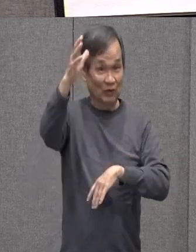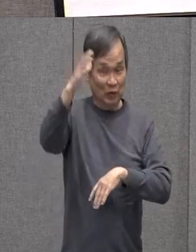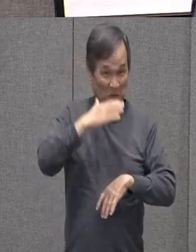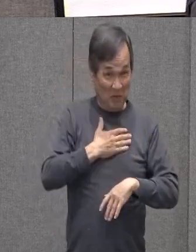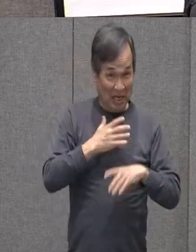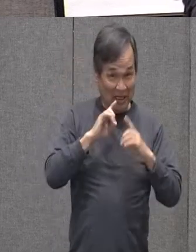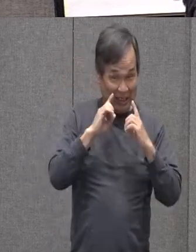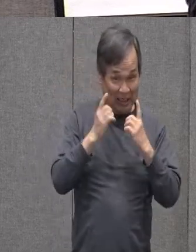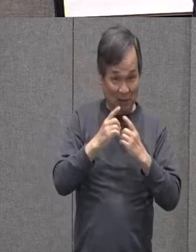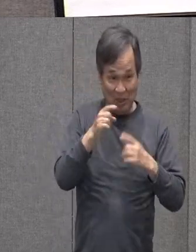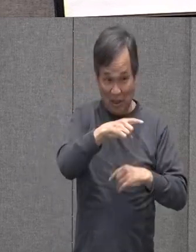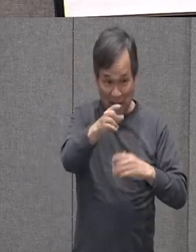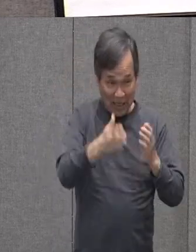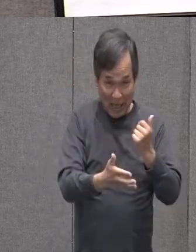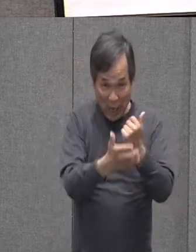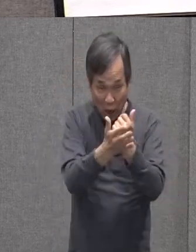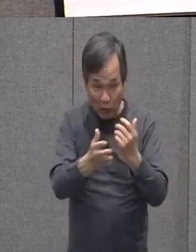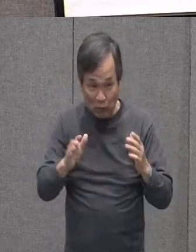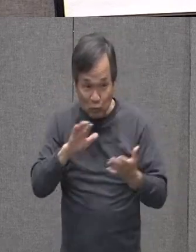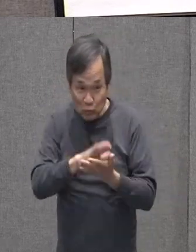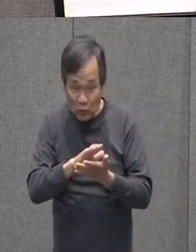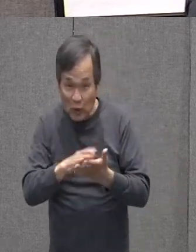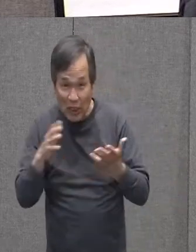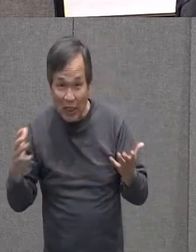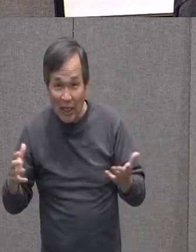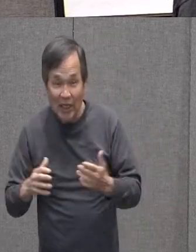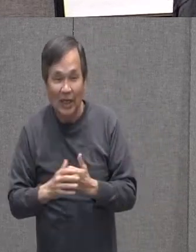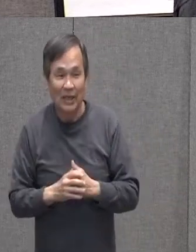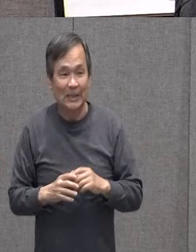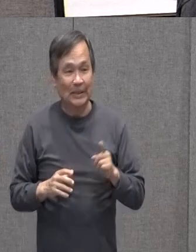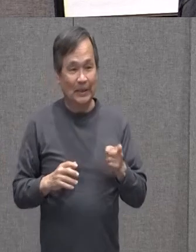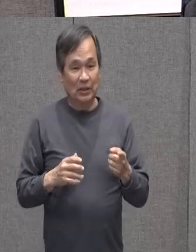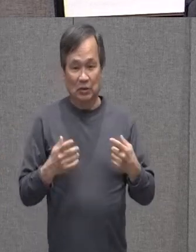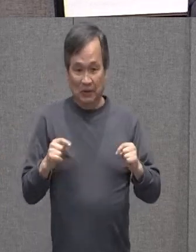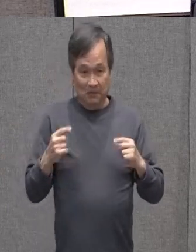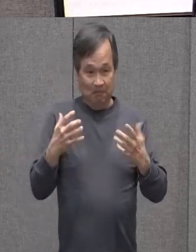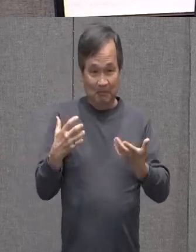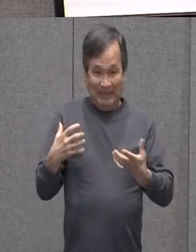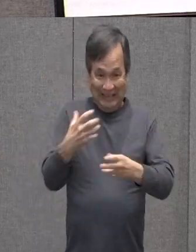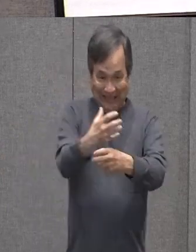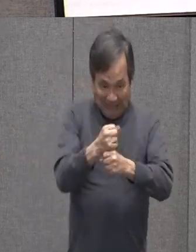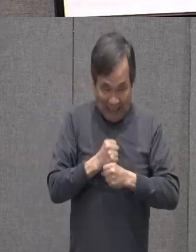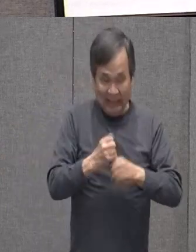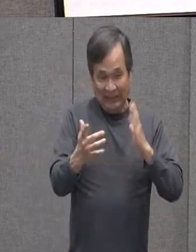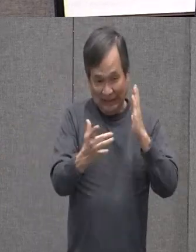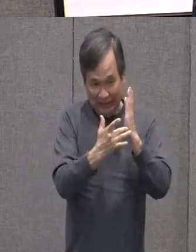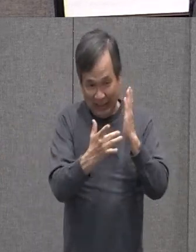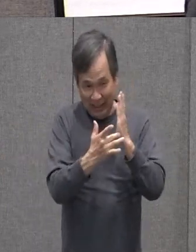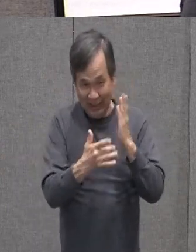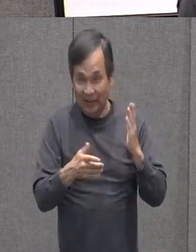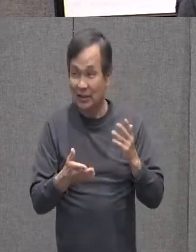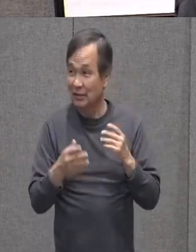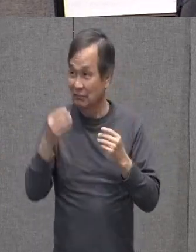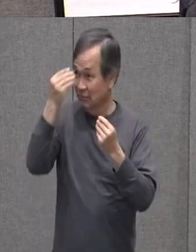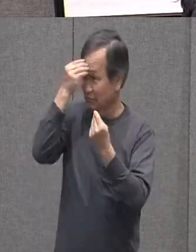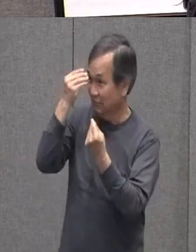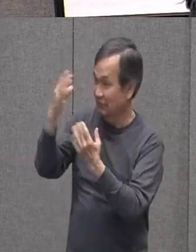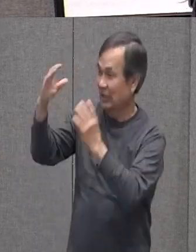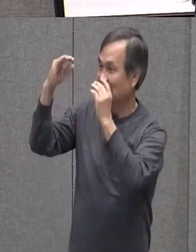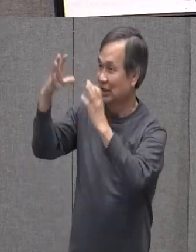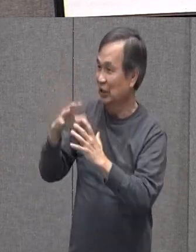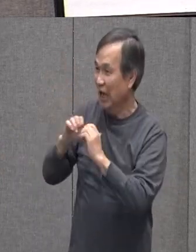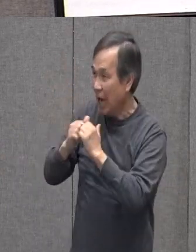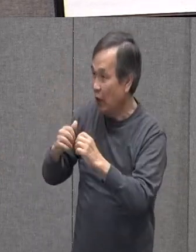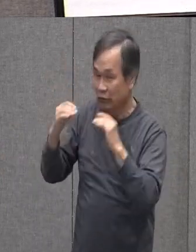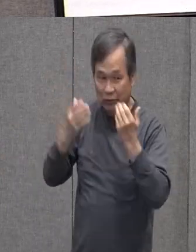helped our schools with is acquiring technology, specifically robots, and helping teachers teach kids how to